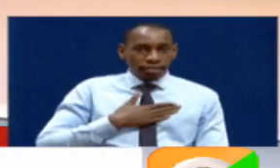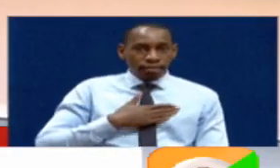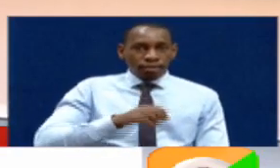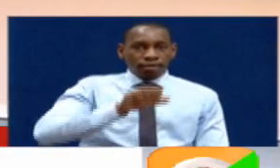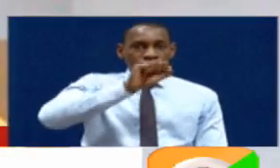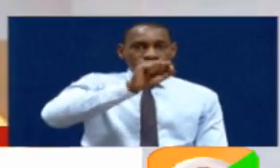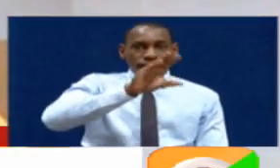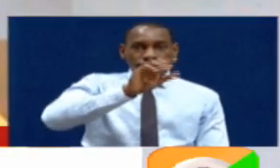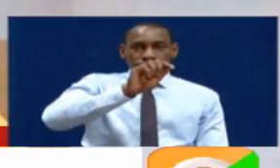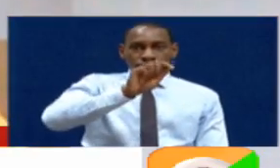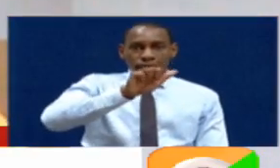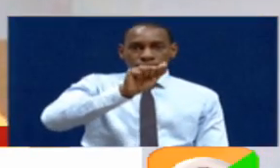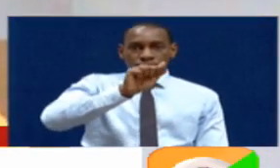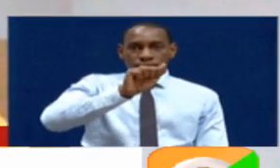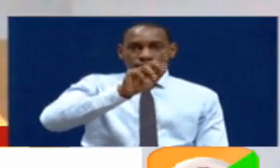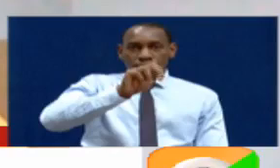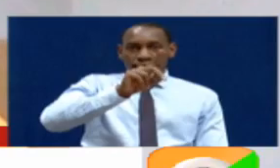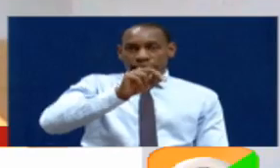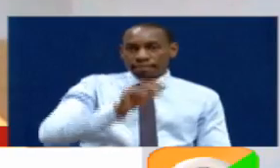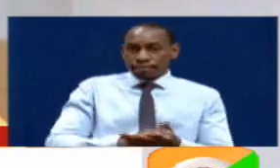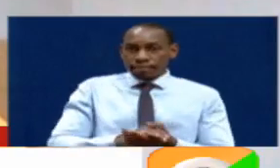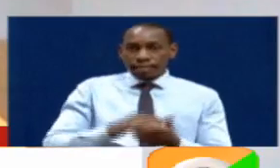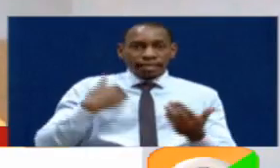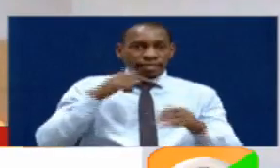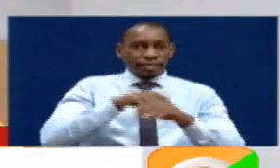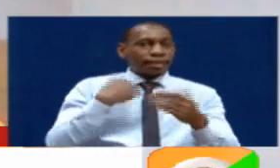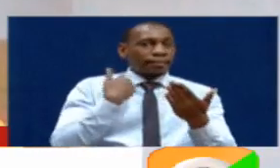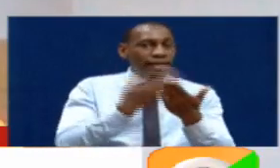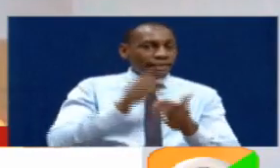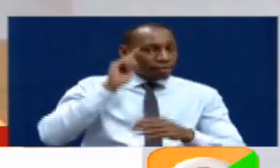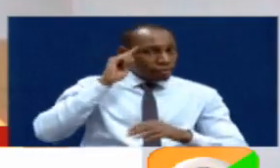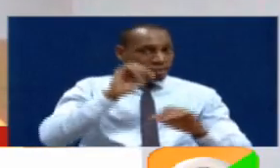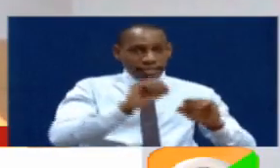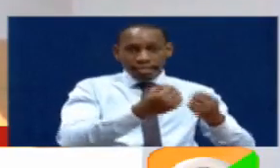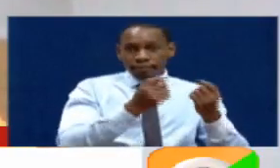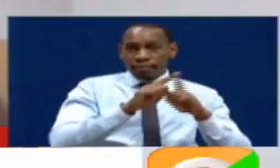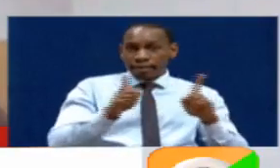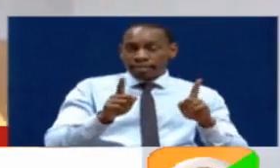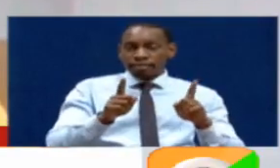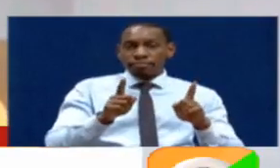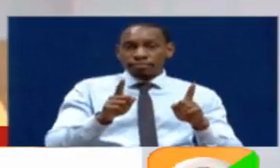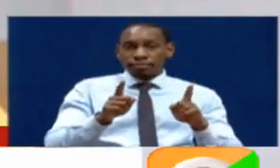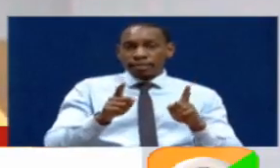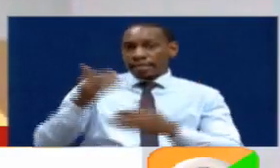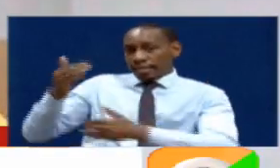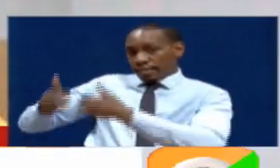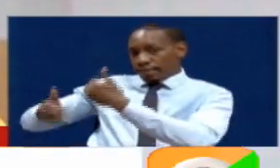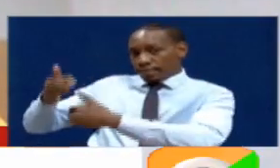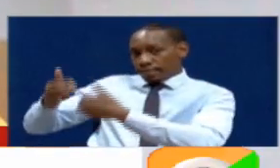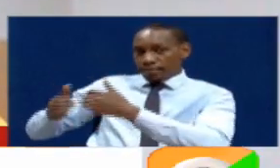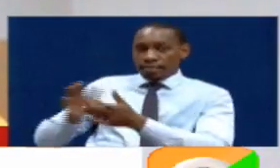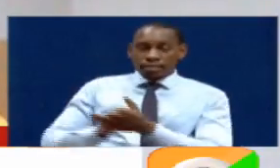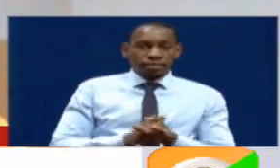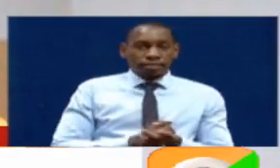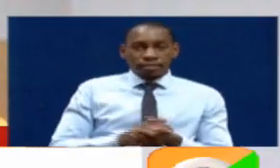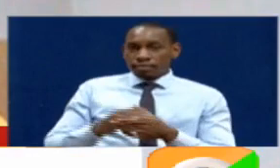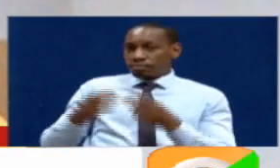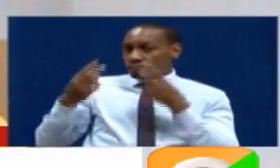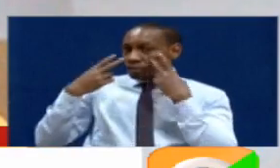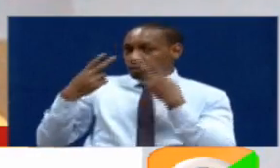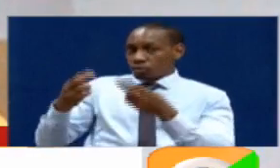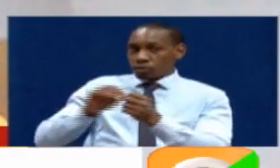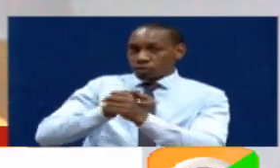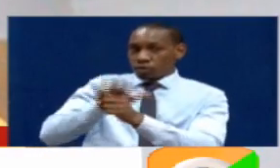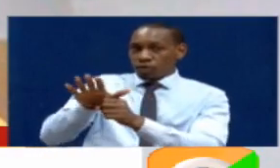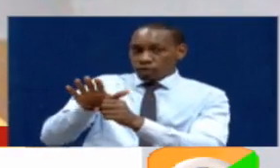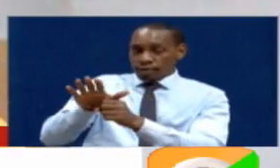in Scotland. And then coming here, I thought I was really safe. But a few doors just down my street, we found there's a